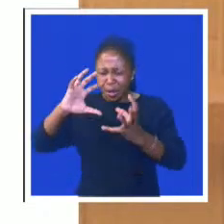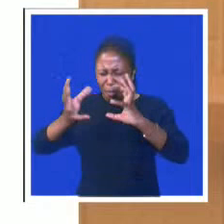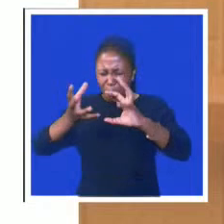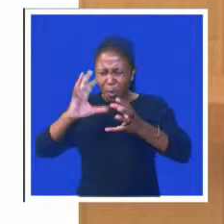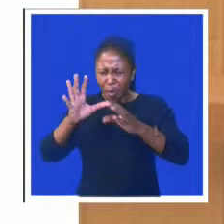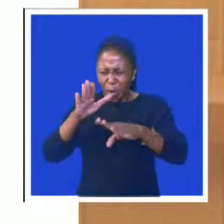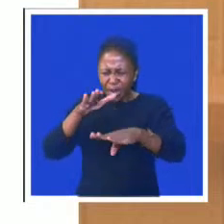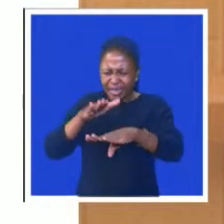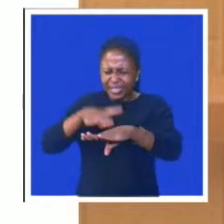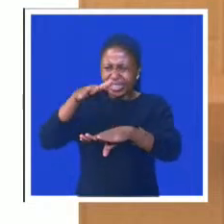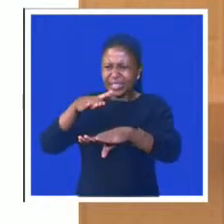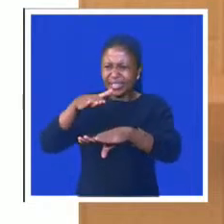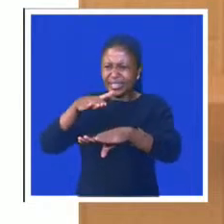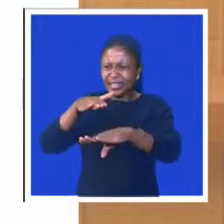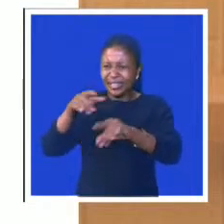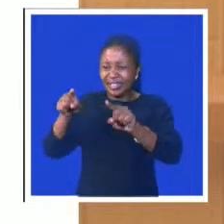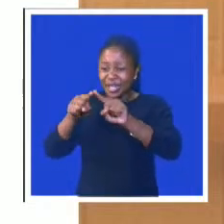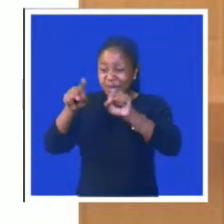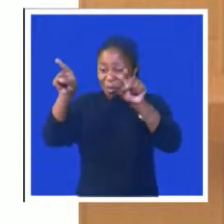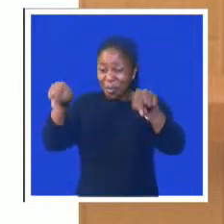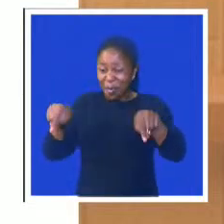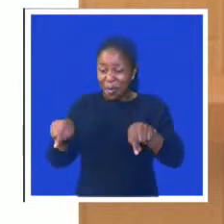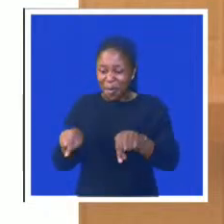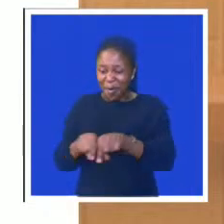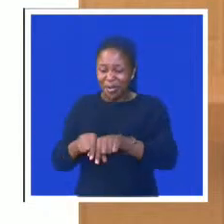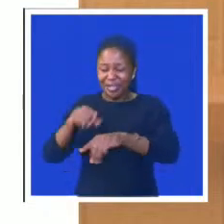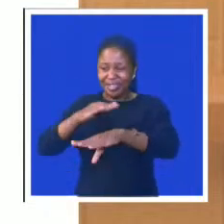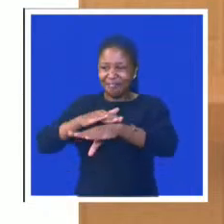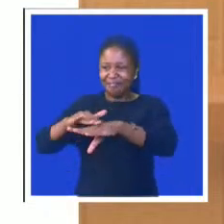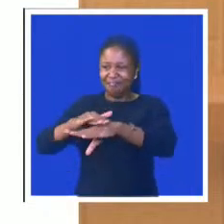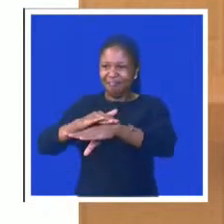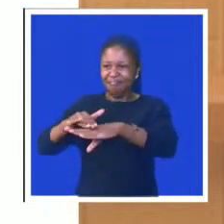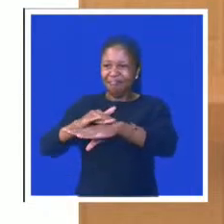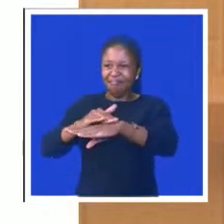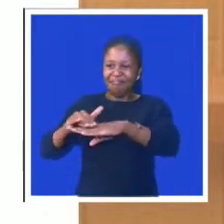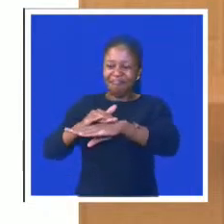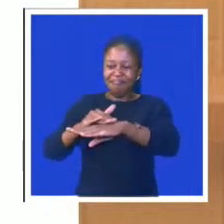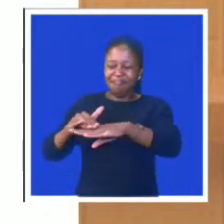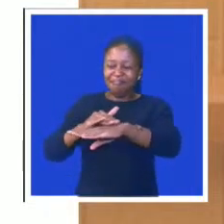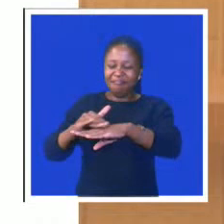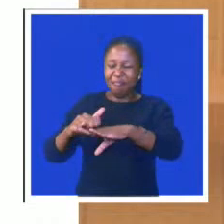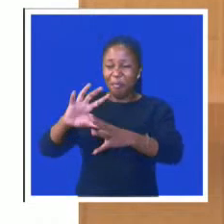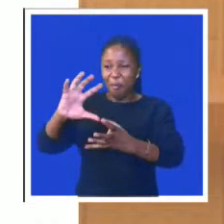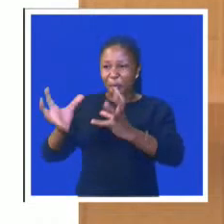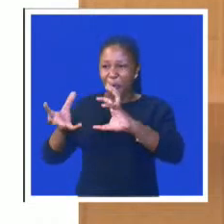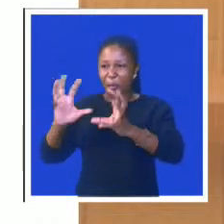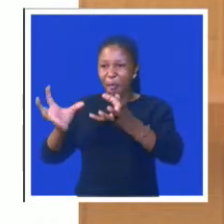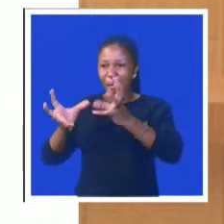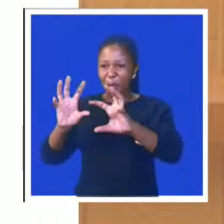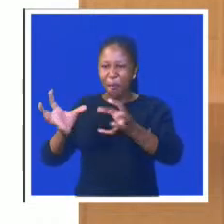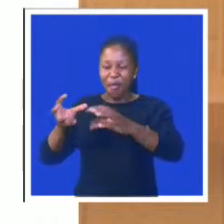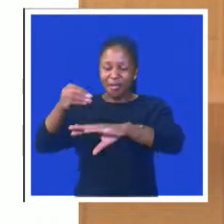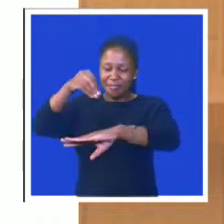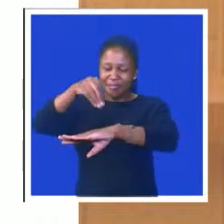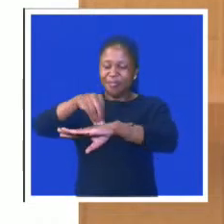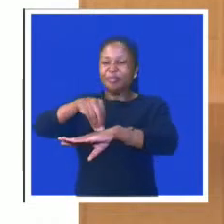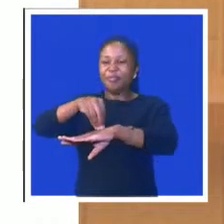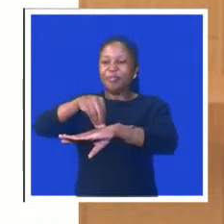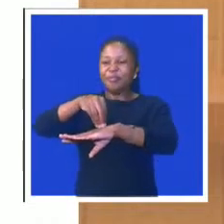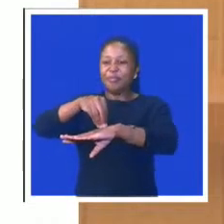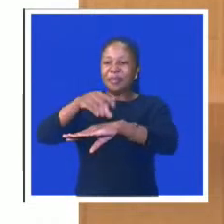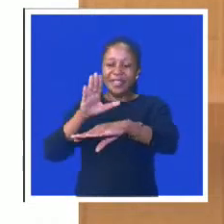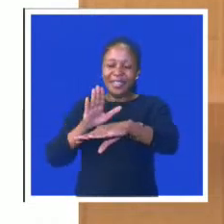is touching there? It is touching the top part of the box up there. It is touching the top